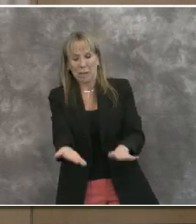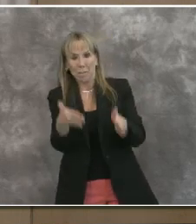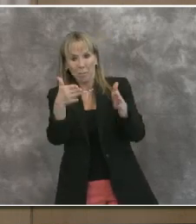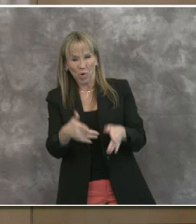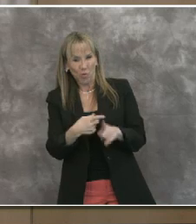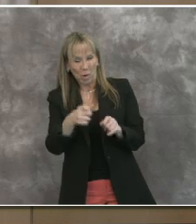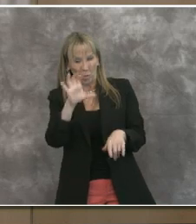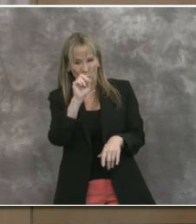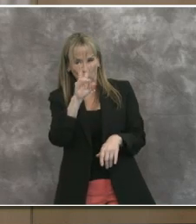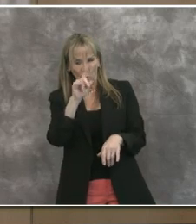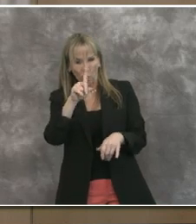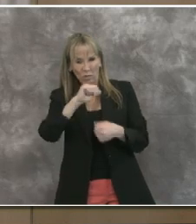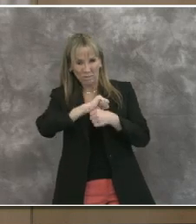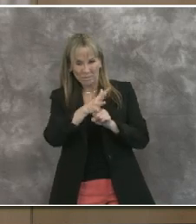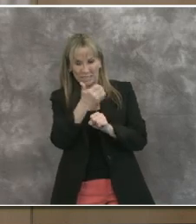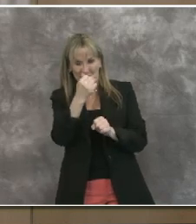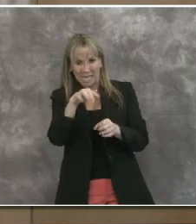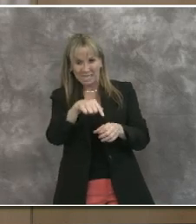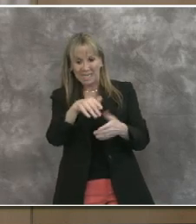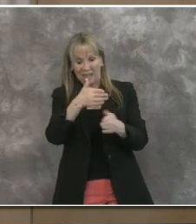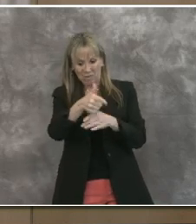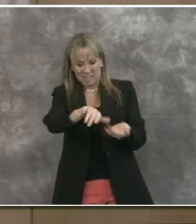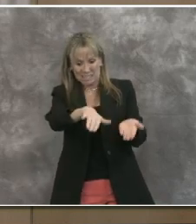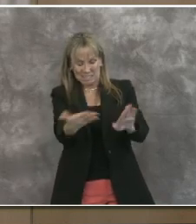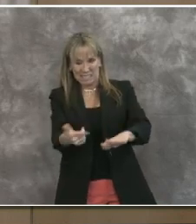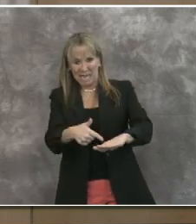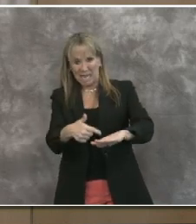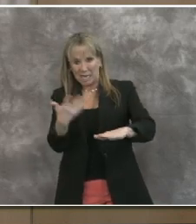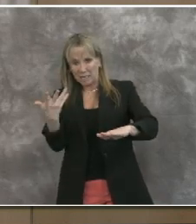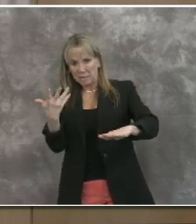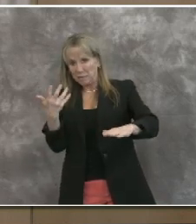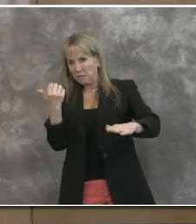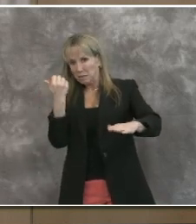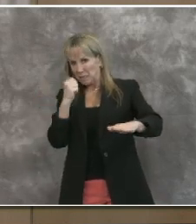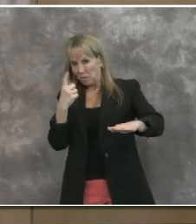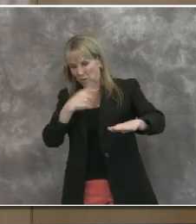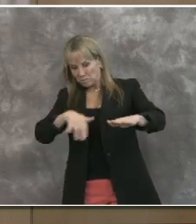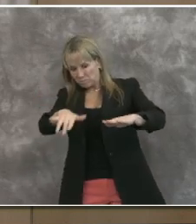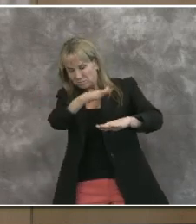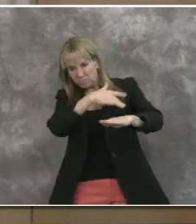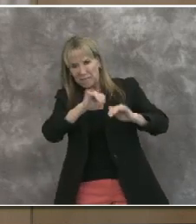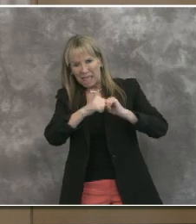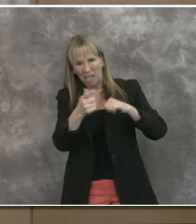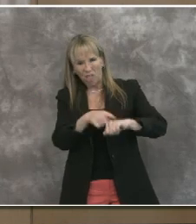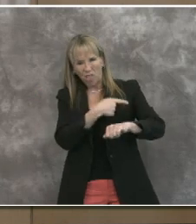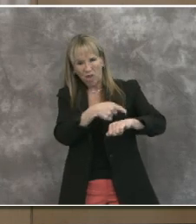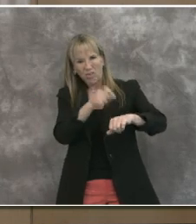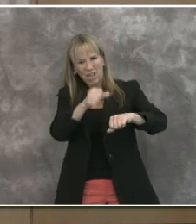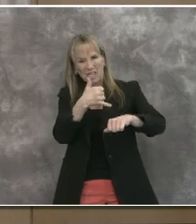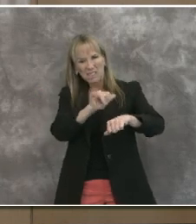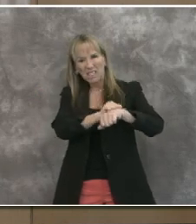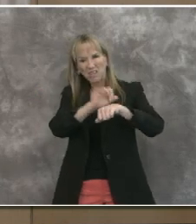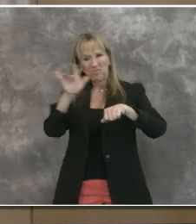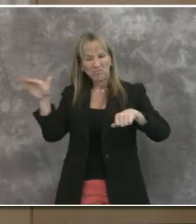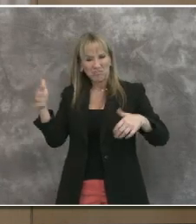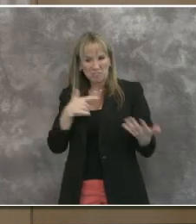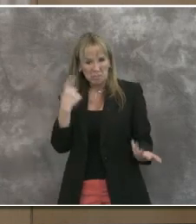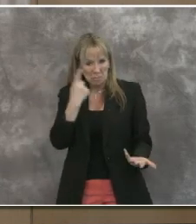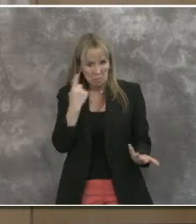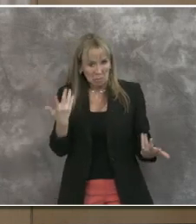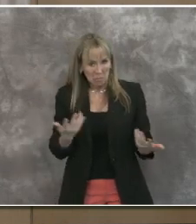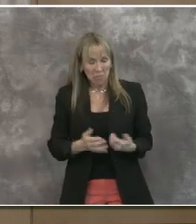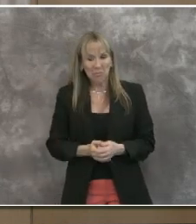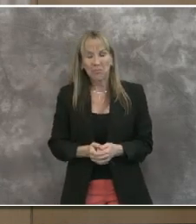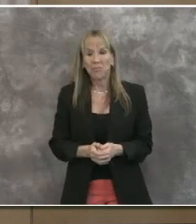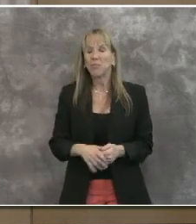any risk that is being done, such as PPE for funeral home, for the people who are handling the deceased? So